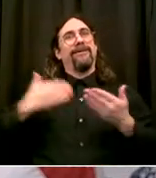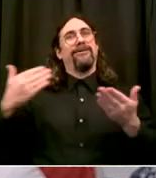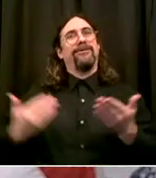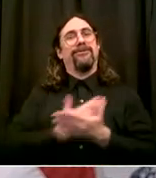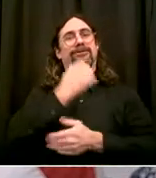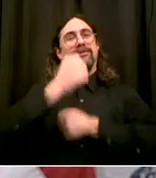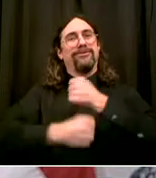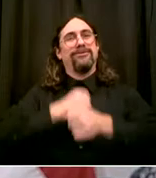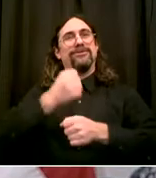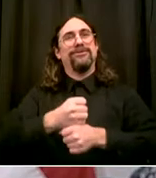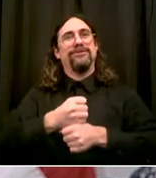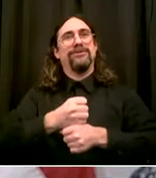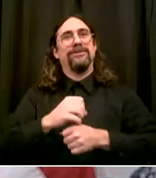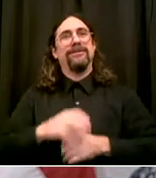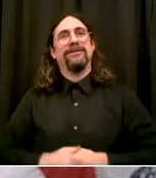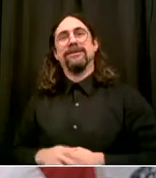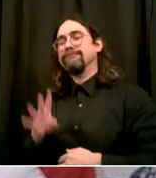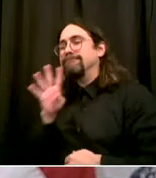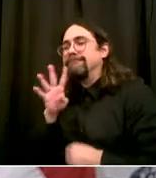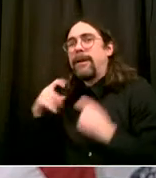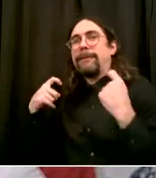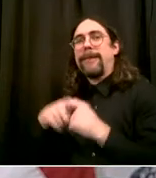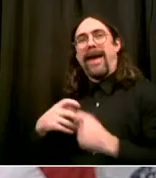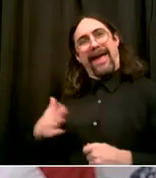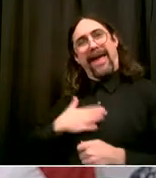languages spoken in this beautiful city,